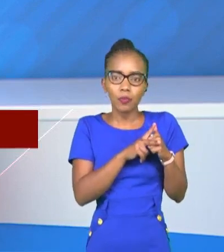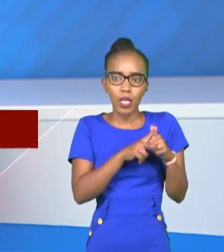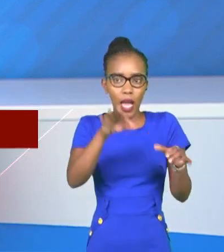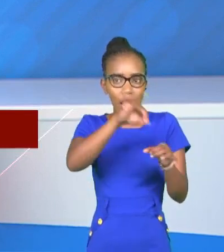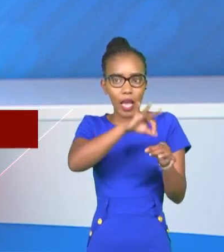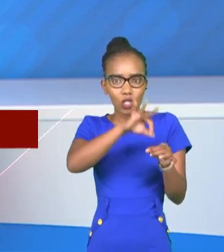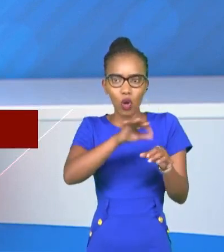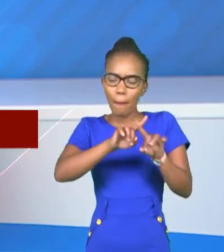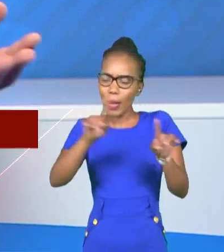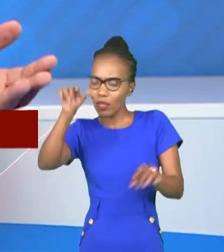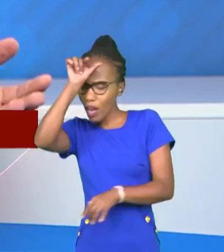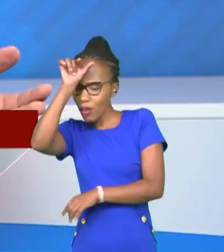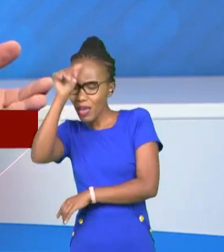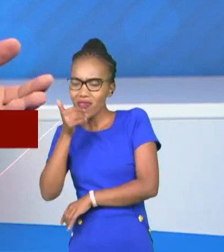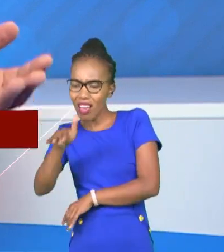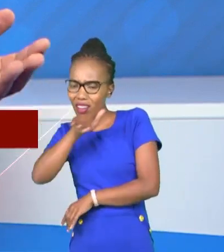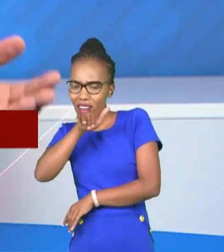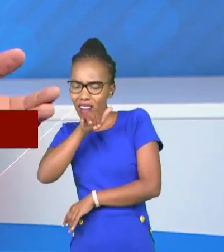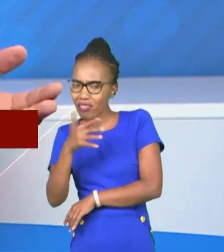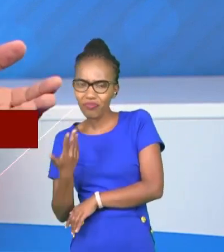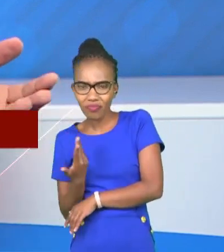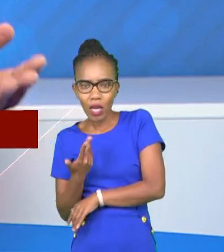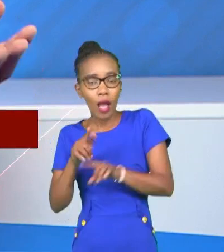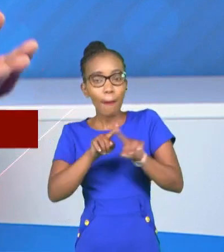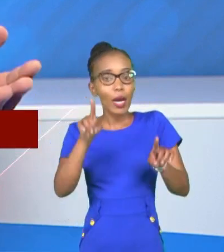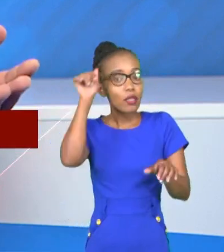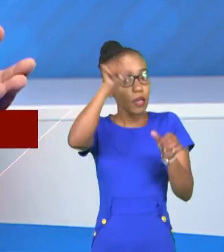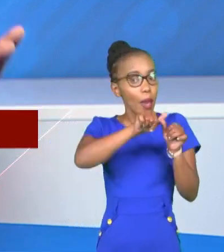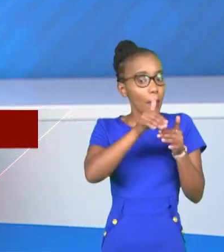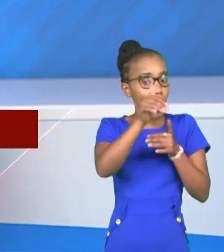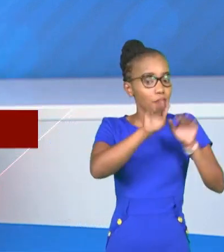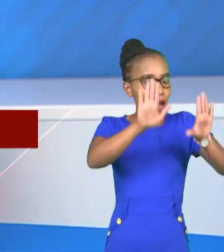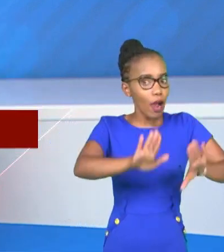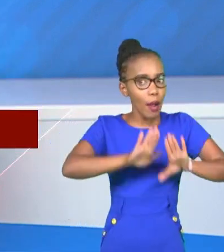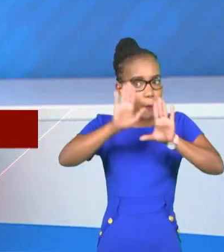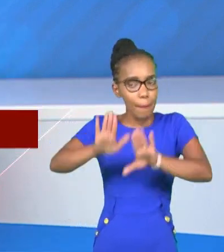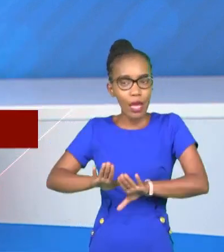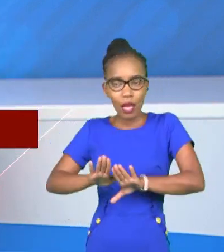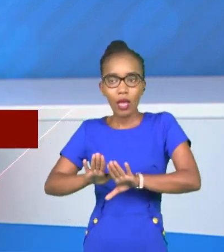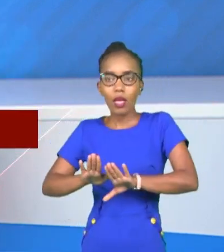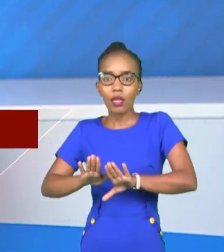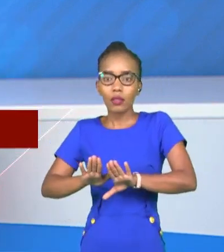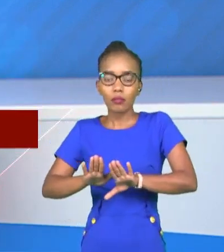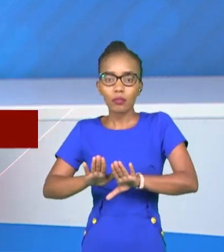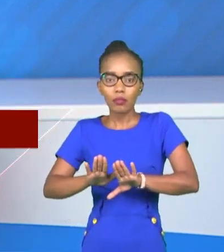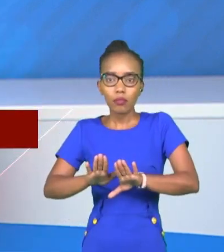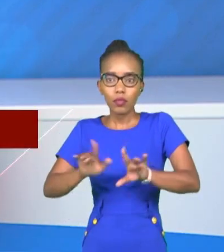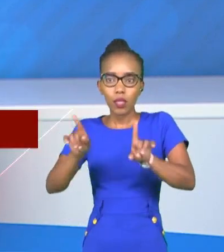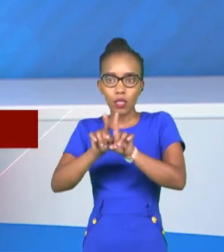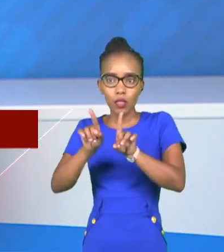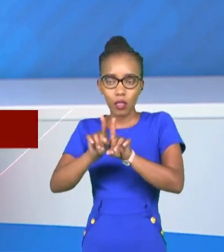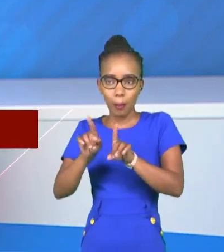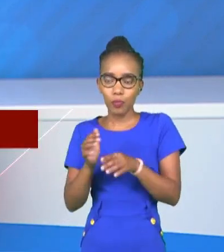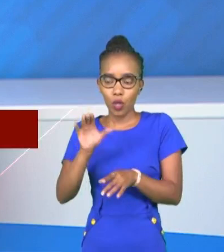He wasn't in government? Yes, he wasn't in he the still government. Is not but in you remember government? After campaigning and got all many seats